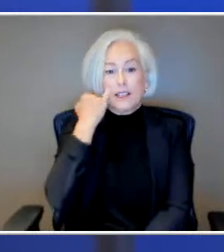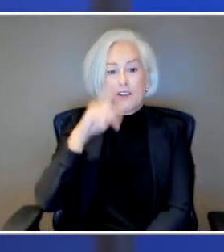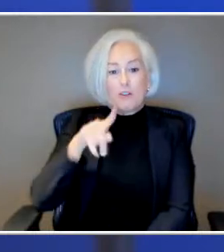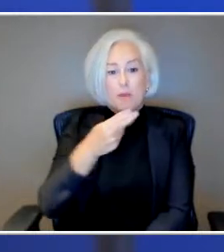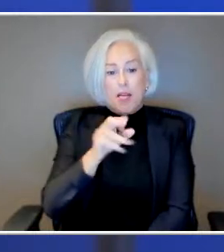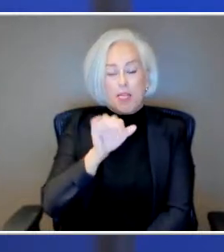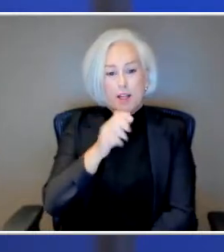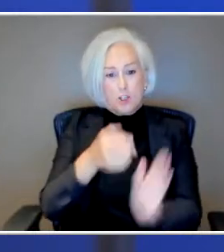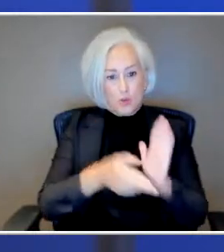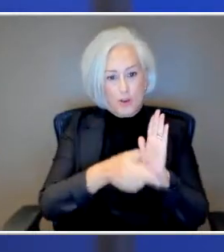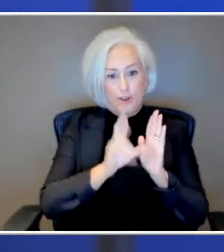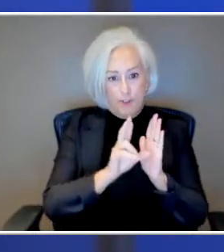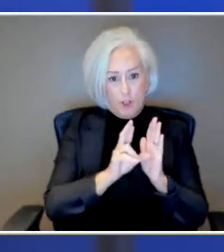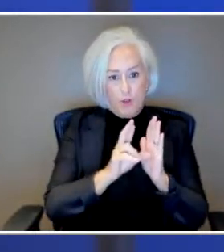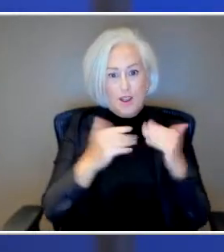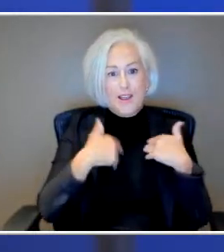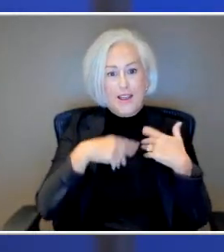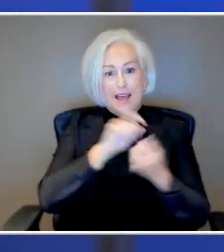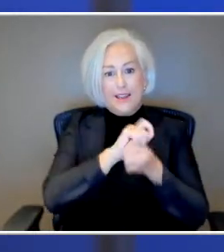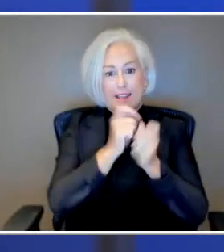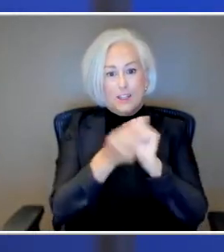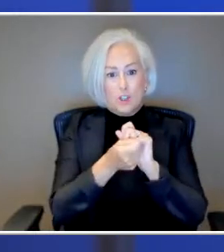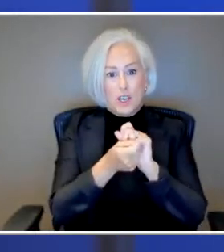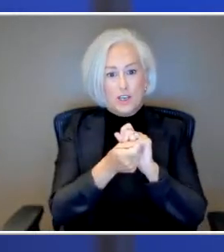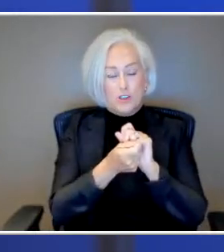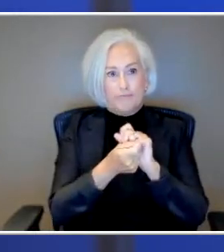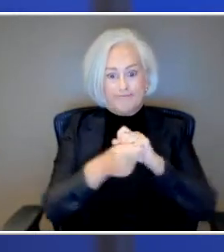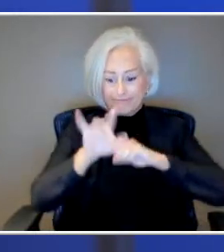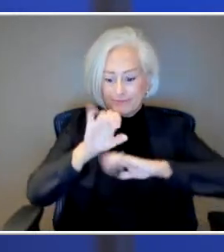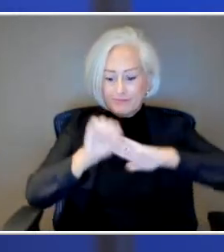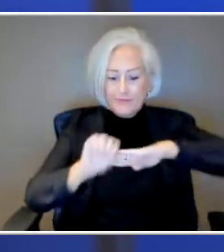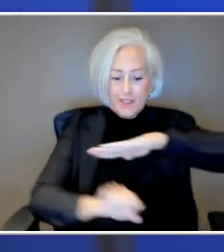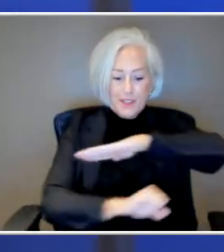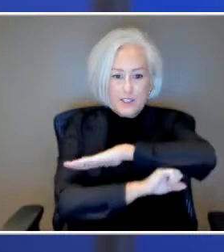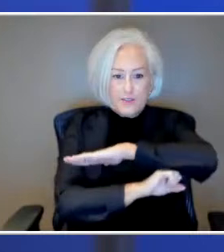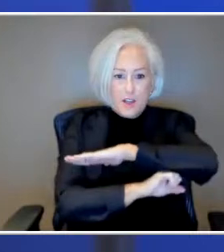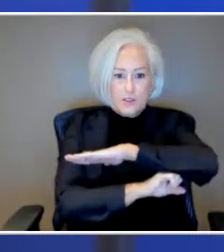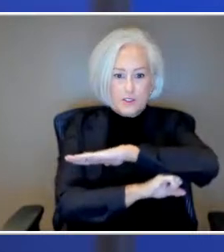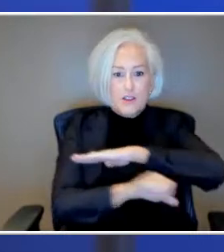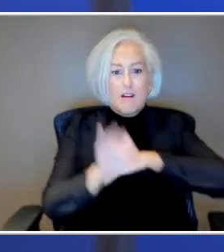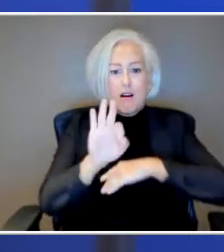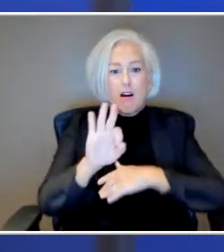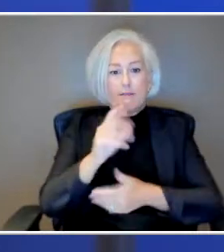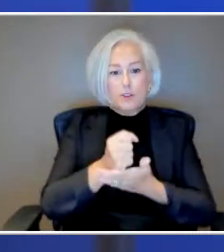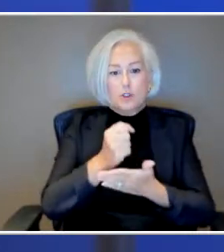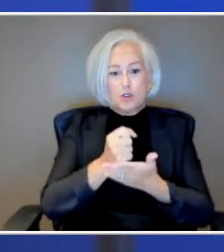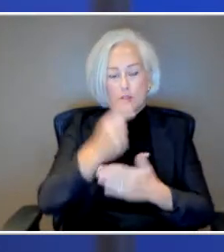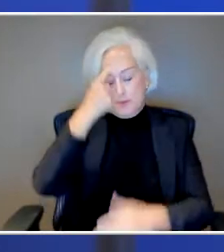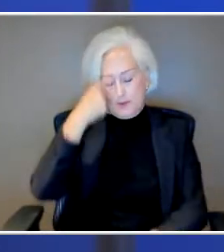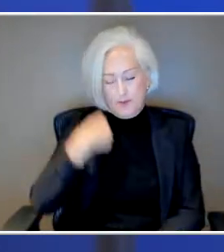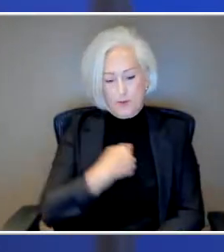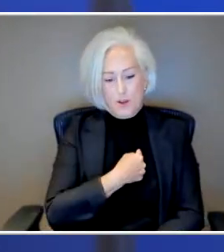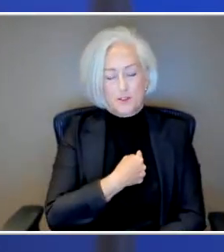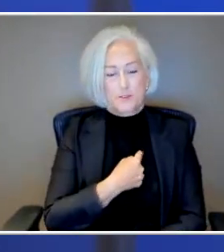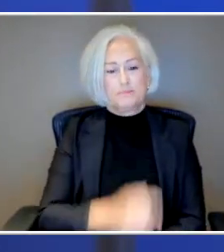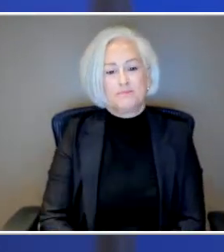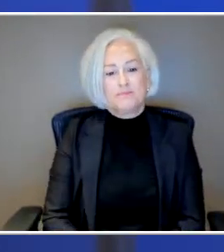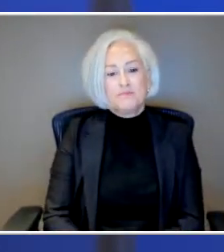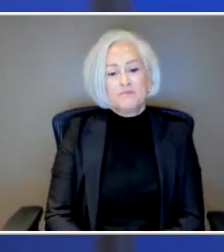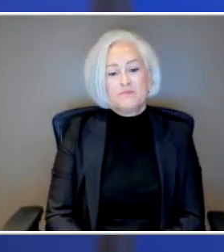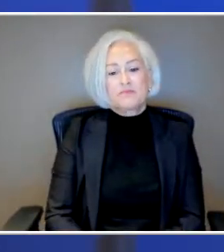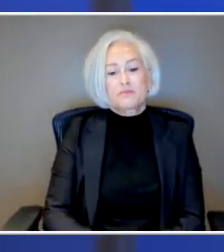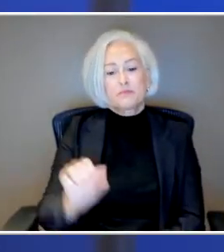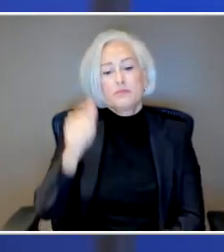in their pathology. That's the foundation of like the house of breast cancer treatment for us. On the other side, we saw